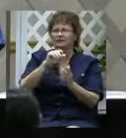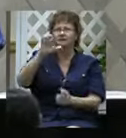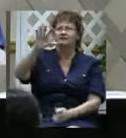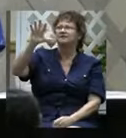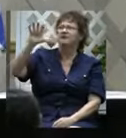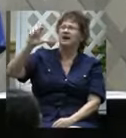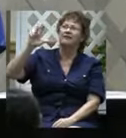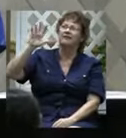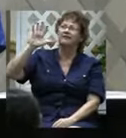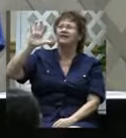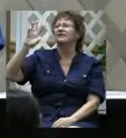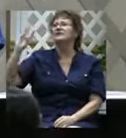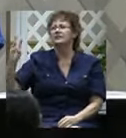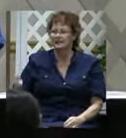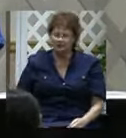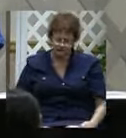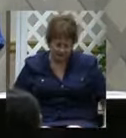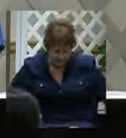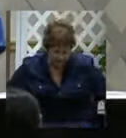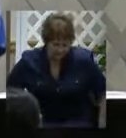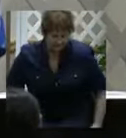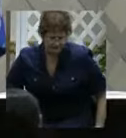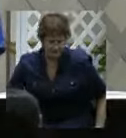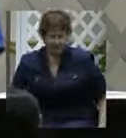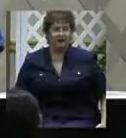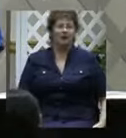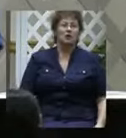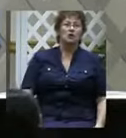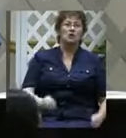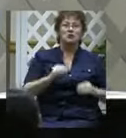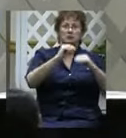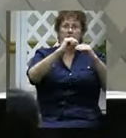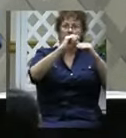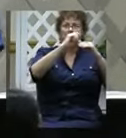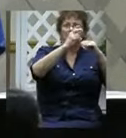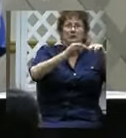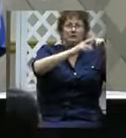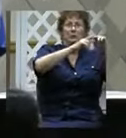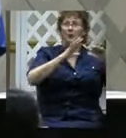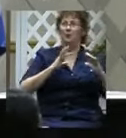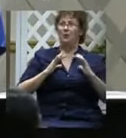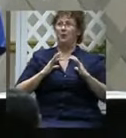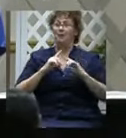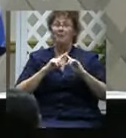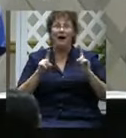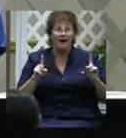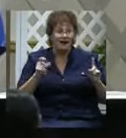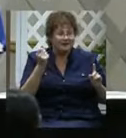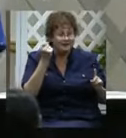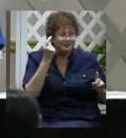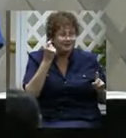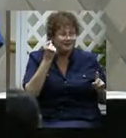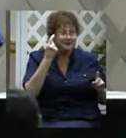we've translated over 20,000 jobs, and it's a nice number to see. It goes higher and higher, but it also it shows the work that you've done. It's